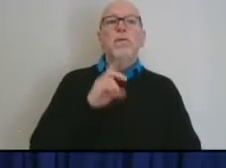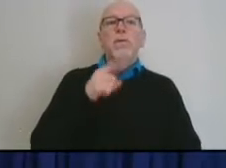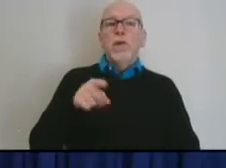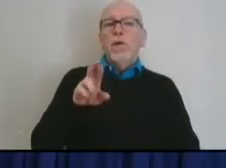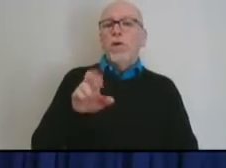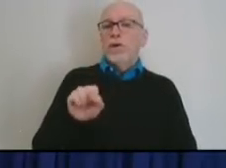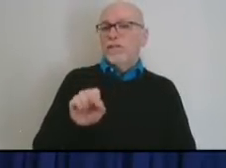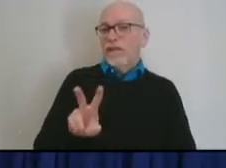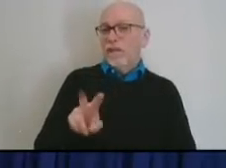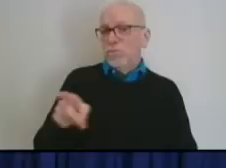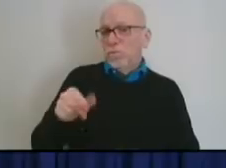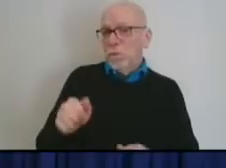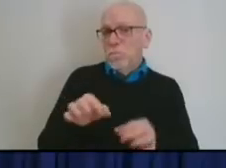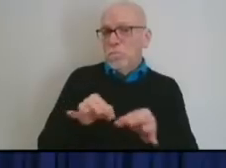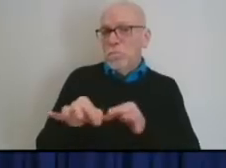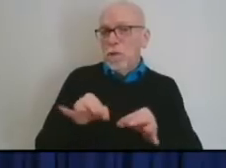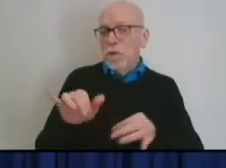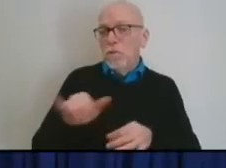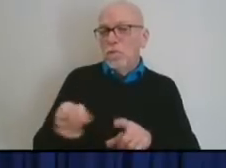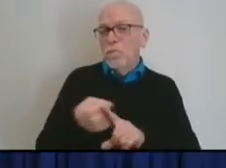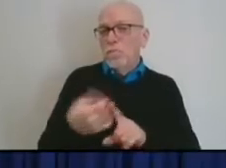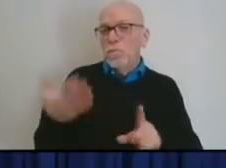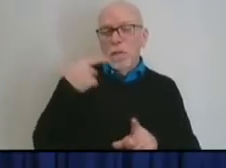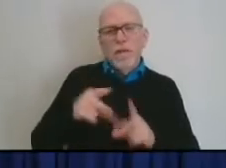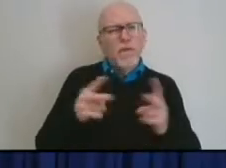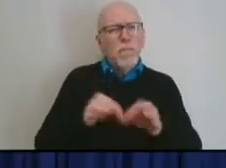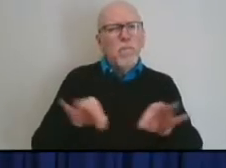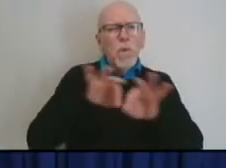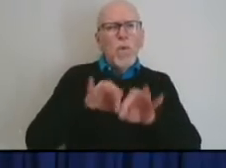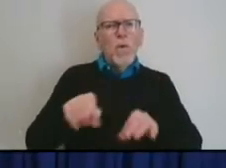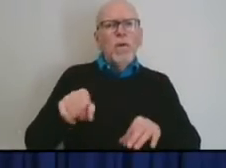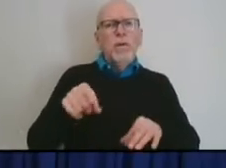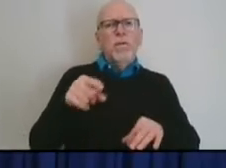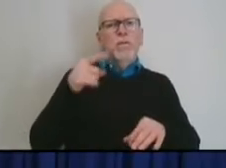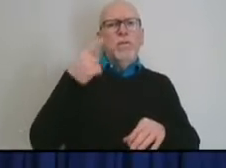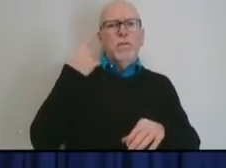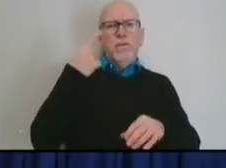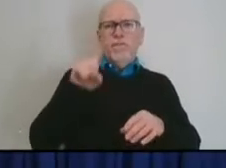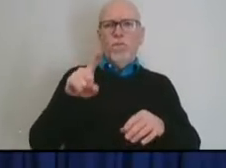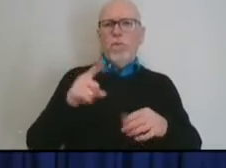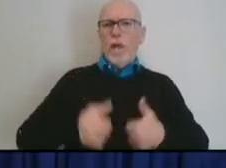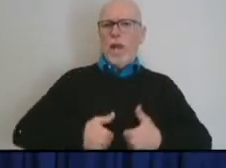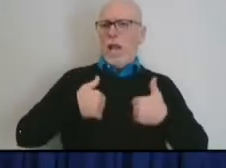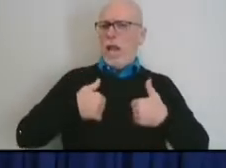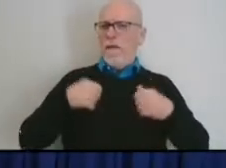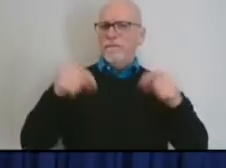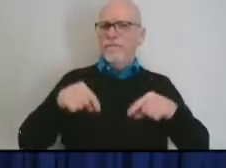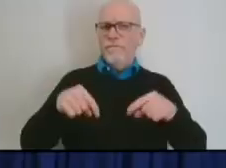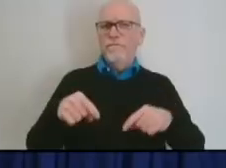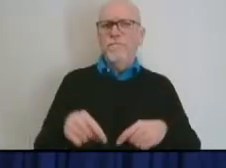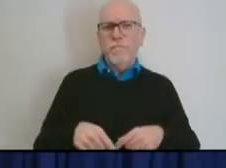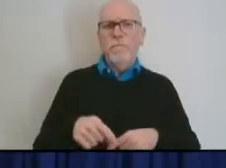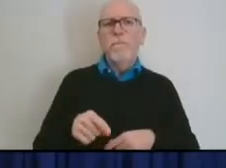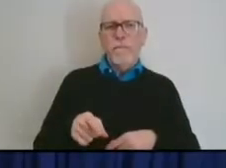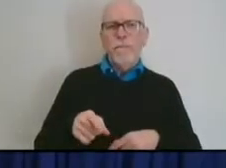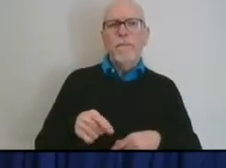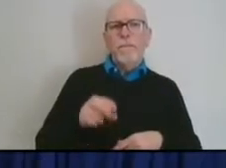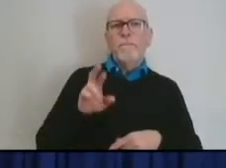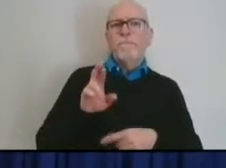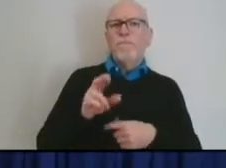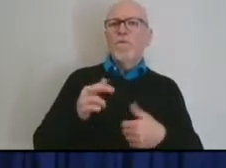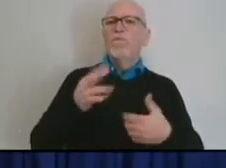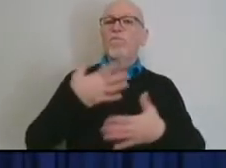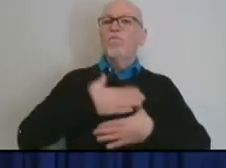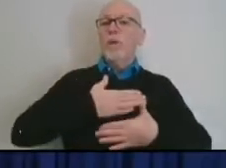go into because this is extremely important on both ends of the spectrum of life. So and the respiratory sancti- syncytial virus is very,